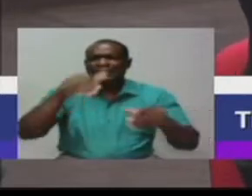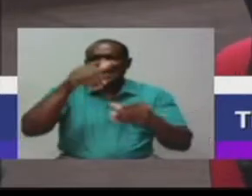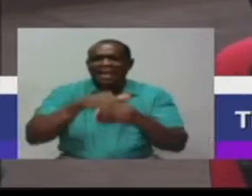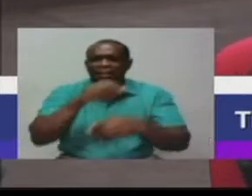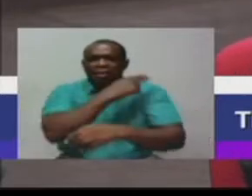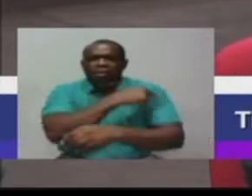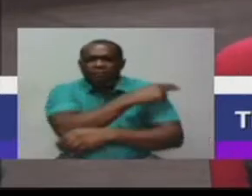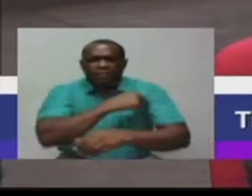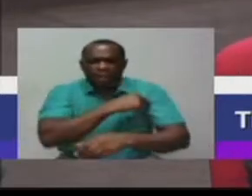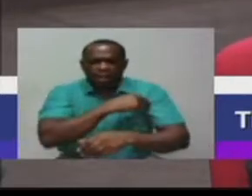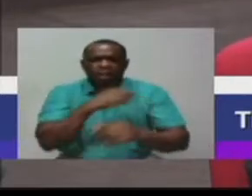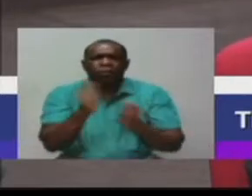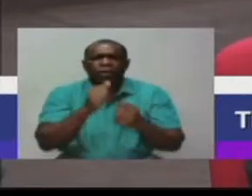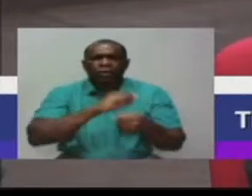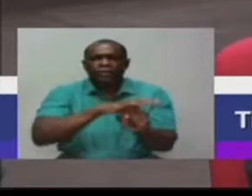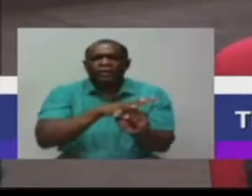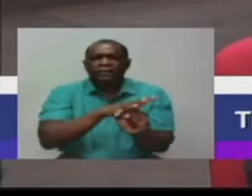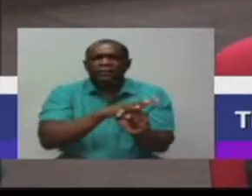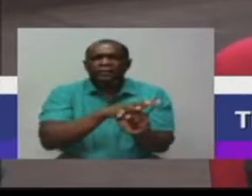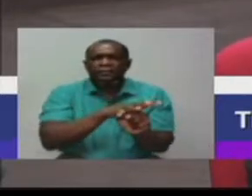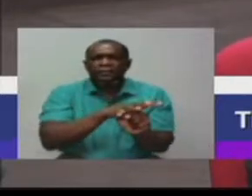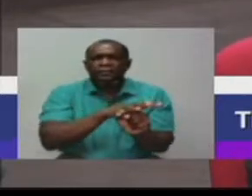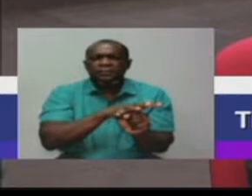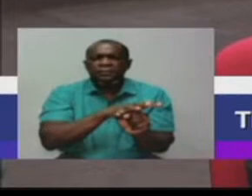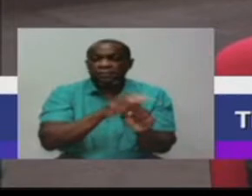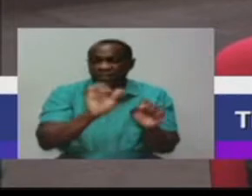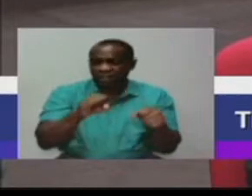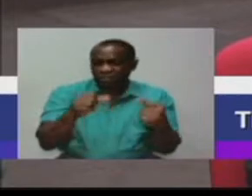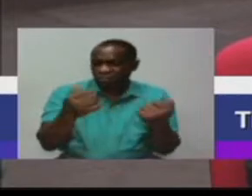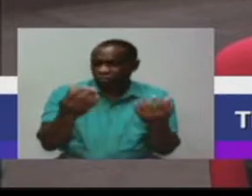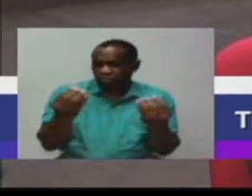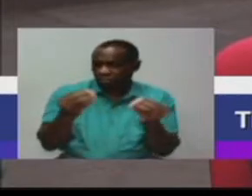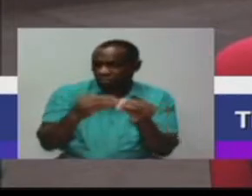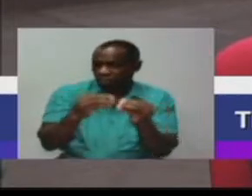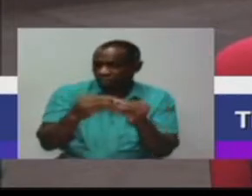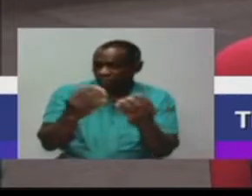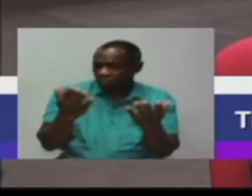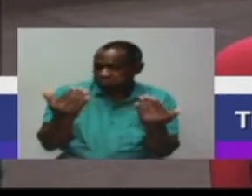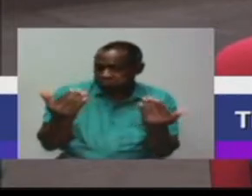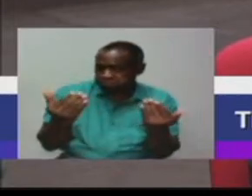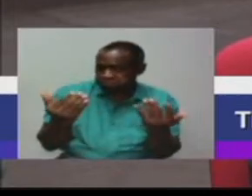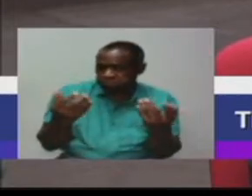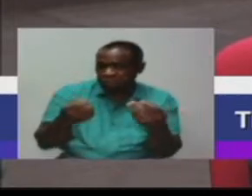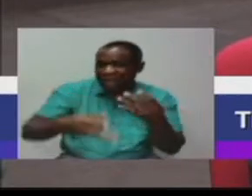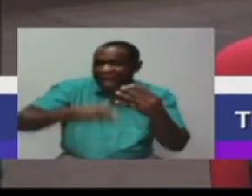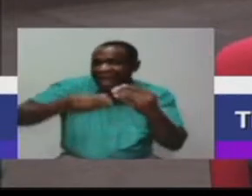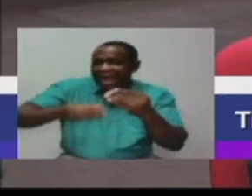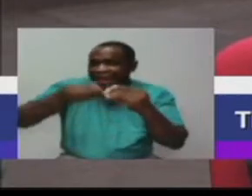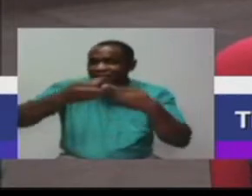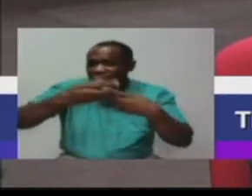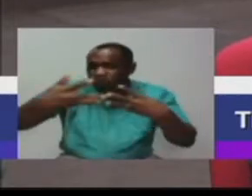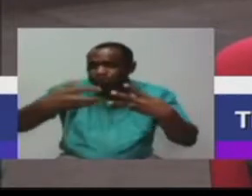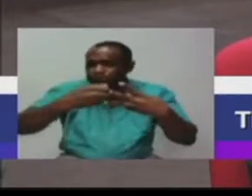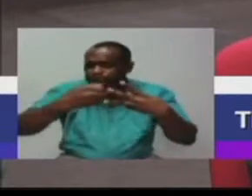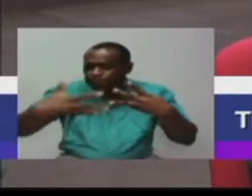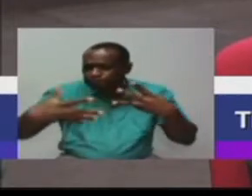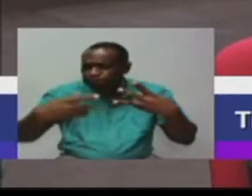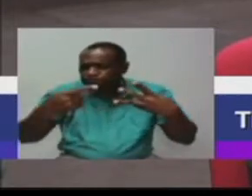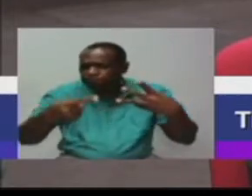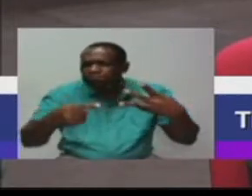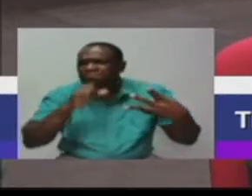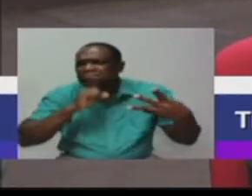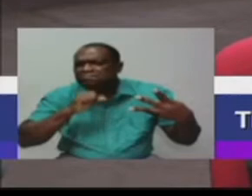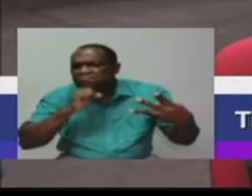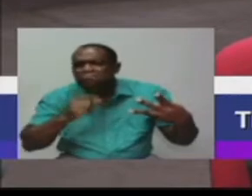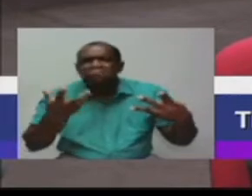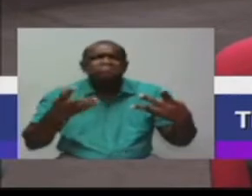with COVID-19. Could we get more, just a few more details, perhaps maybe around ages,